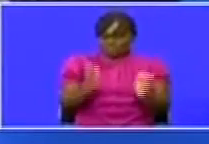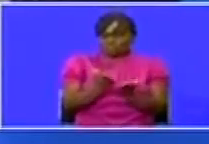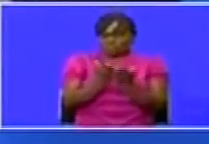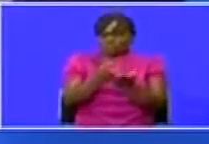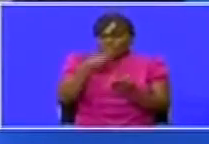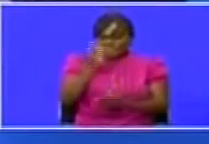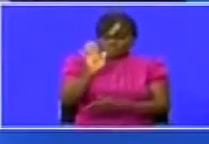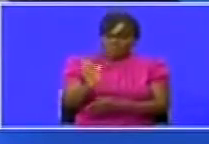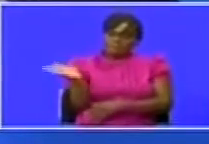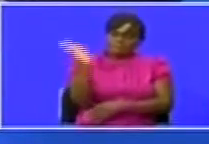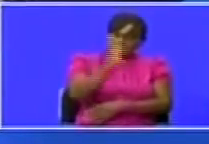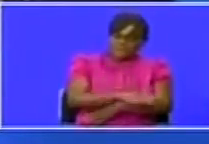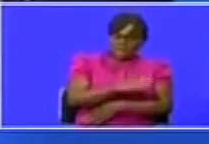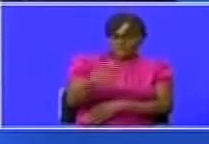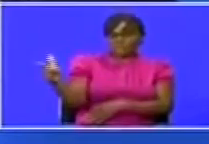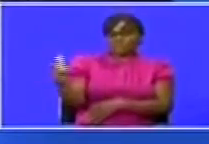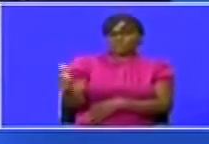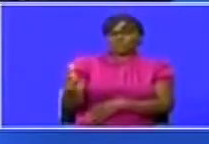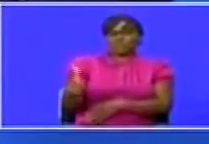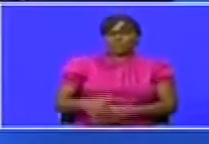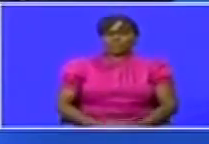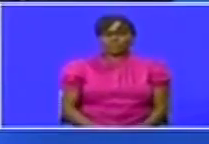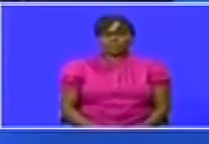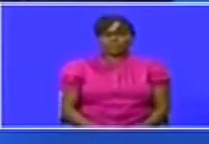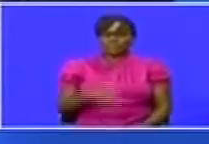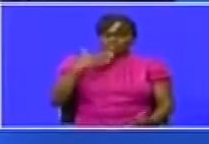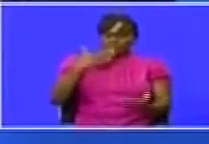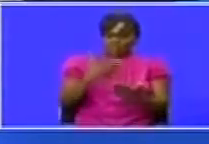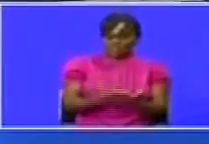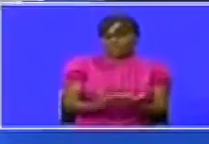answers? Back to you in studio. Thank you very much, Murimi Mwangi.